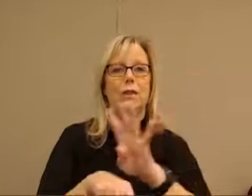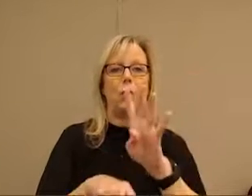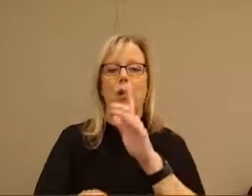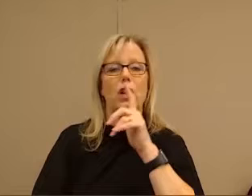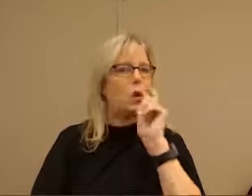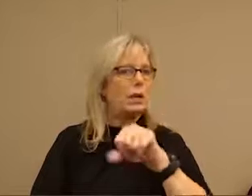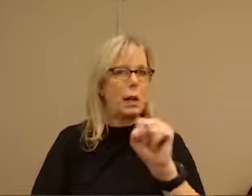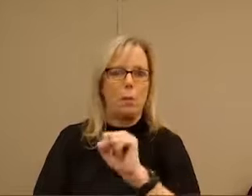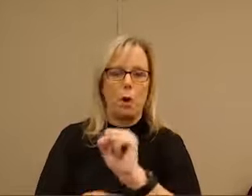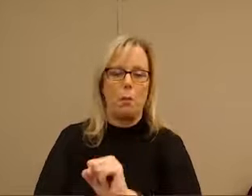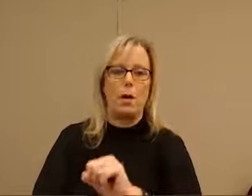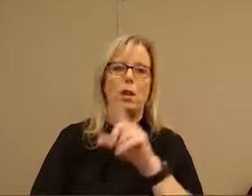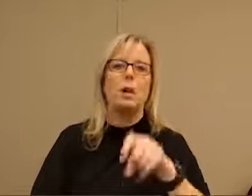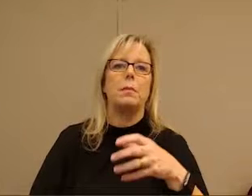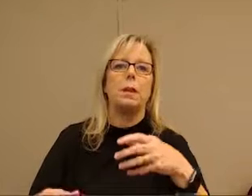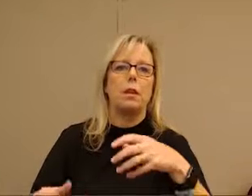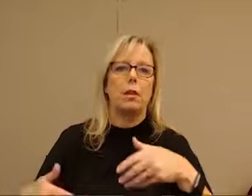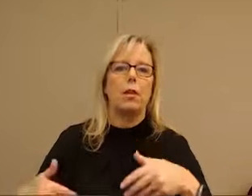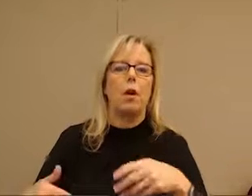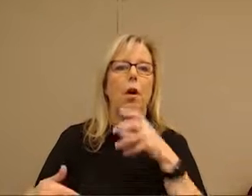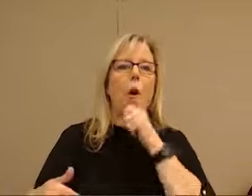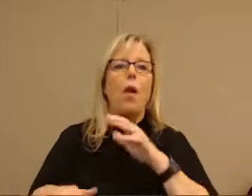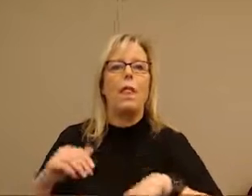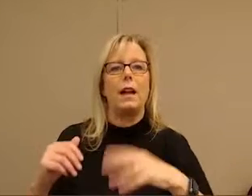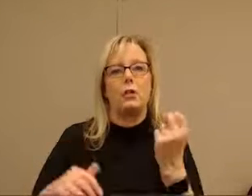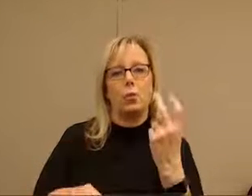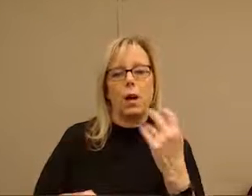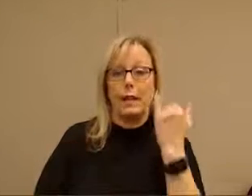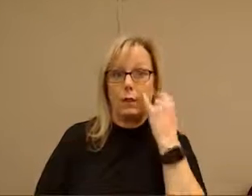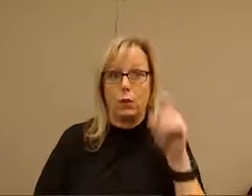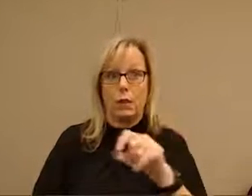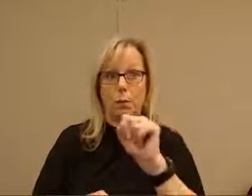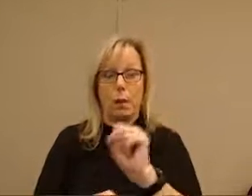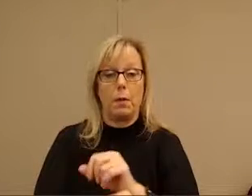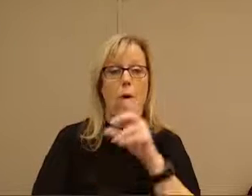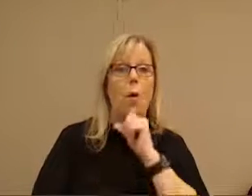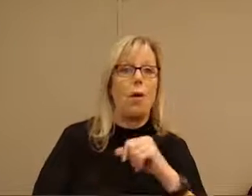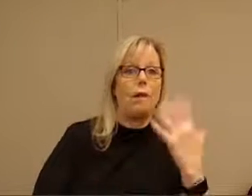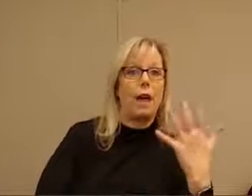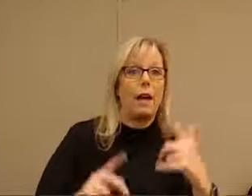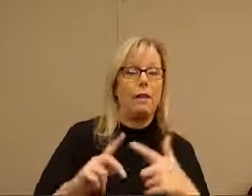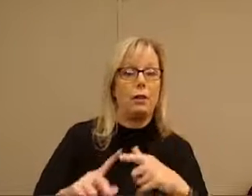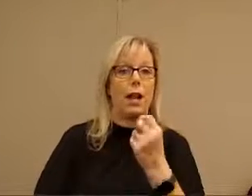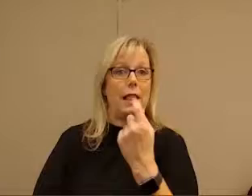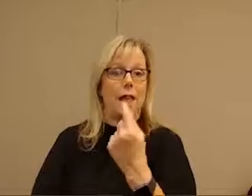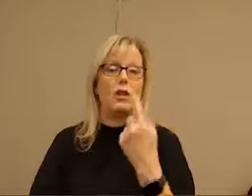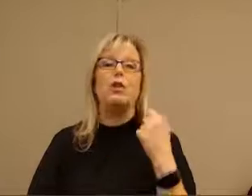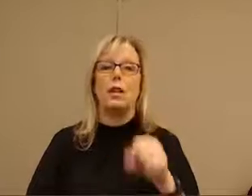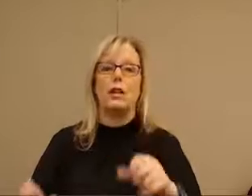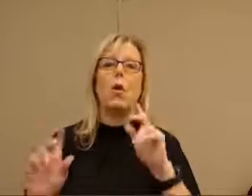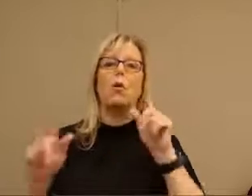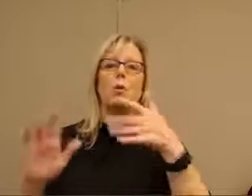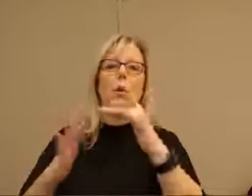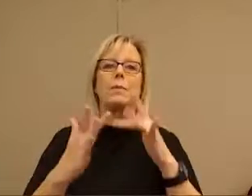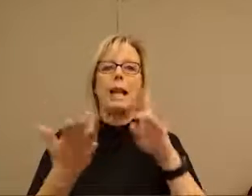need an appointment. You must be 12 or older. If you need an appointment for a 5 to 11-year-old, you can go to our website and sign up there.